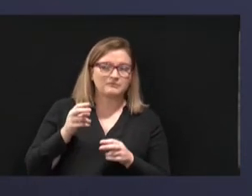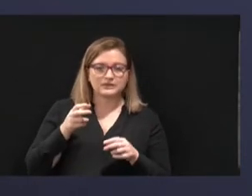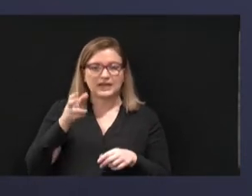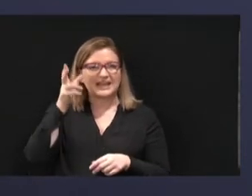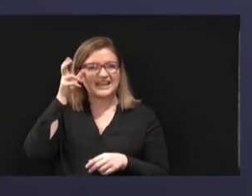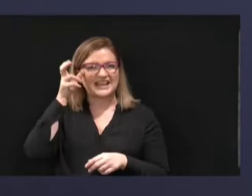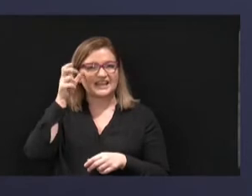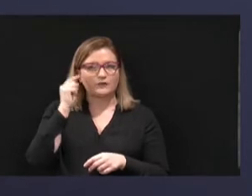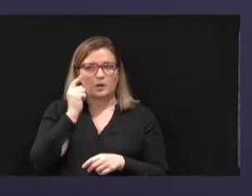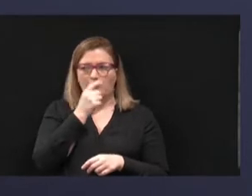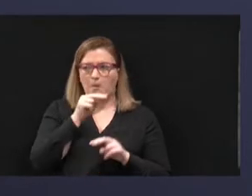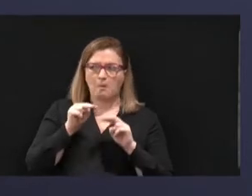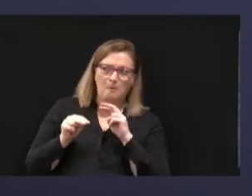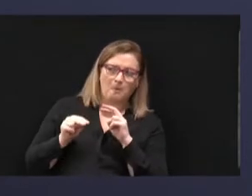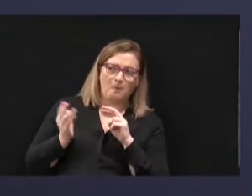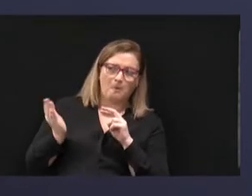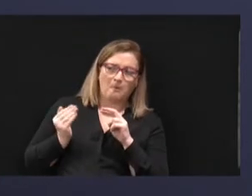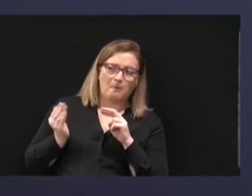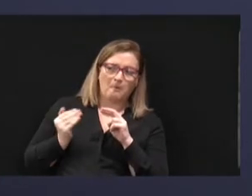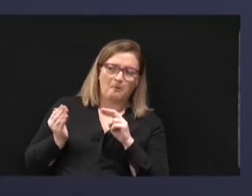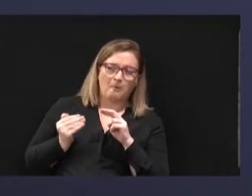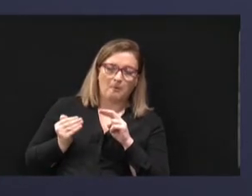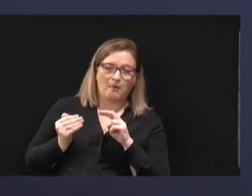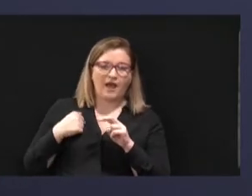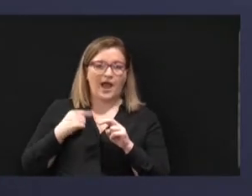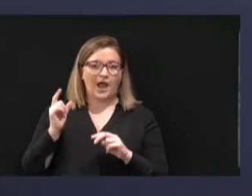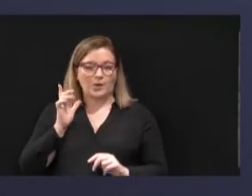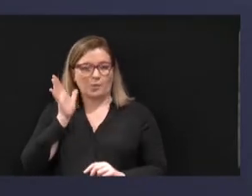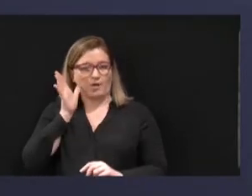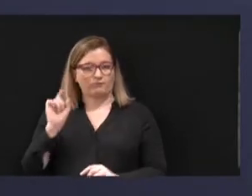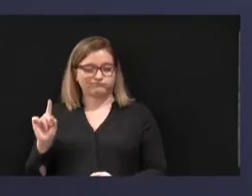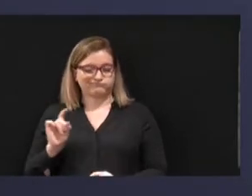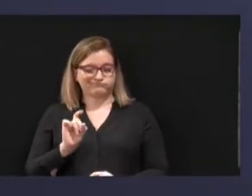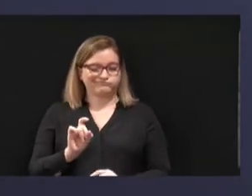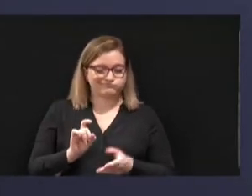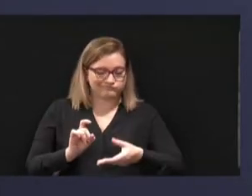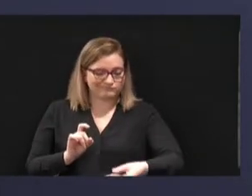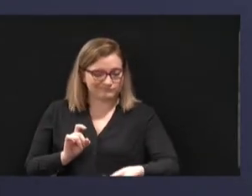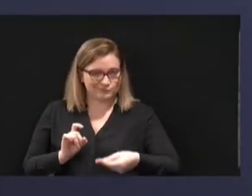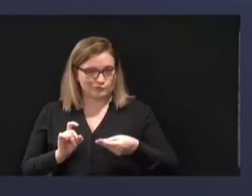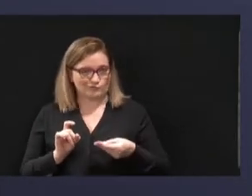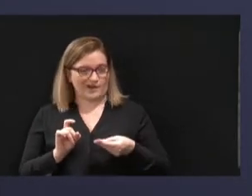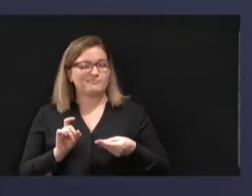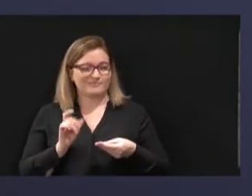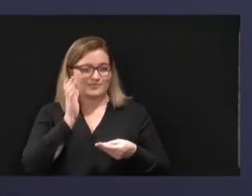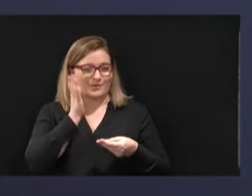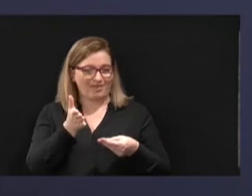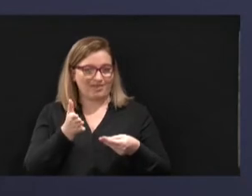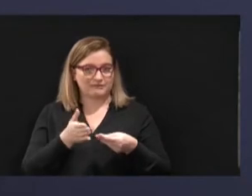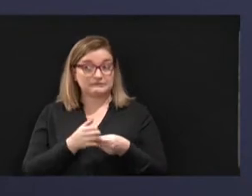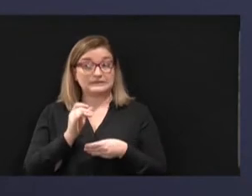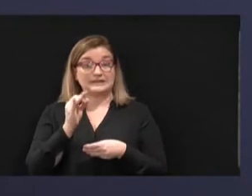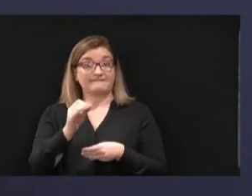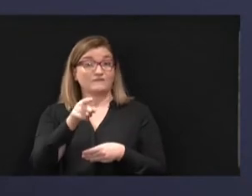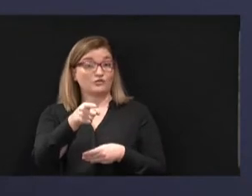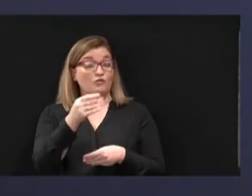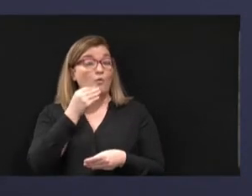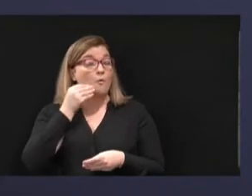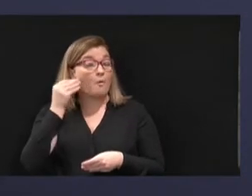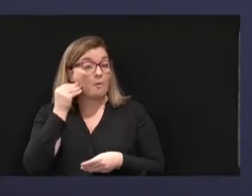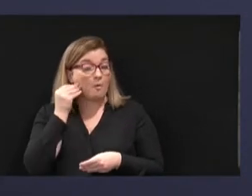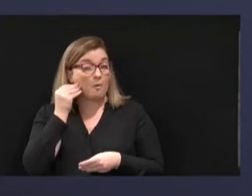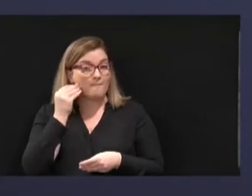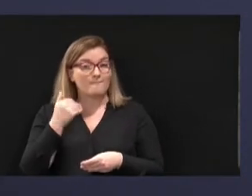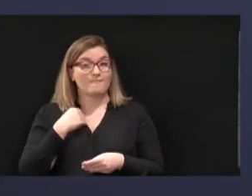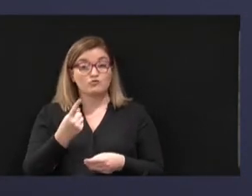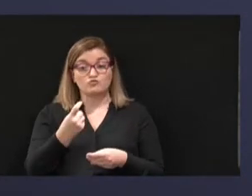here, and I'll come sneak around and grab your question. People at home, if you have a question, feel free